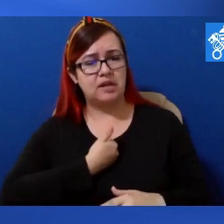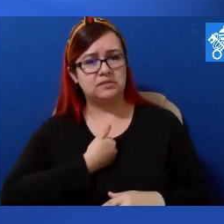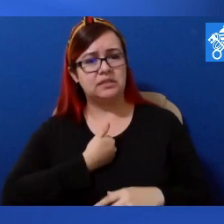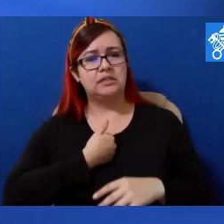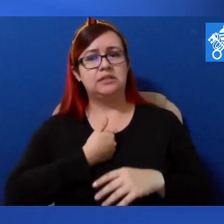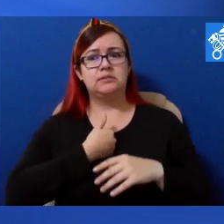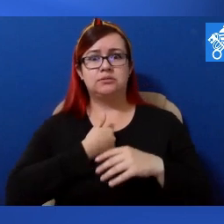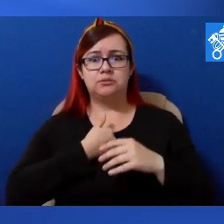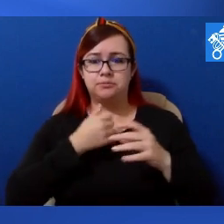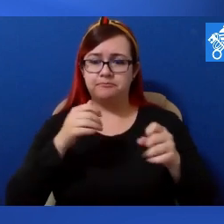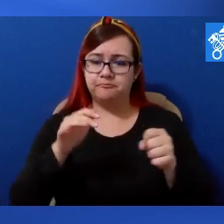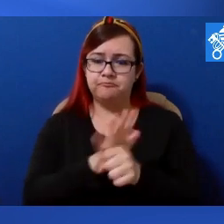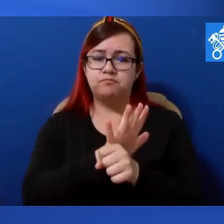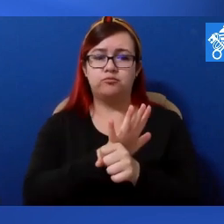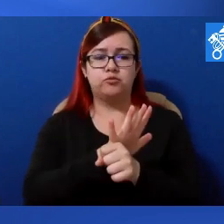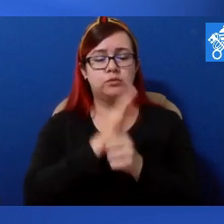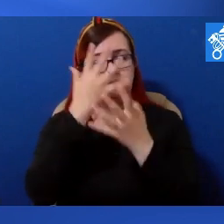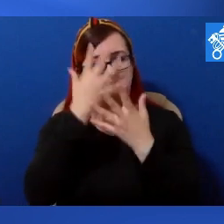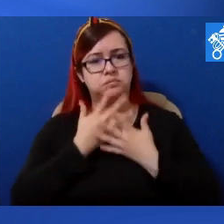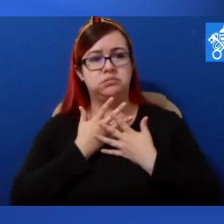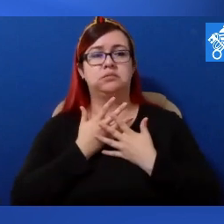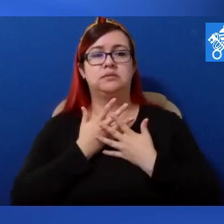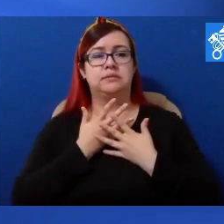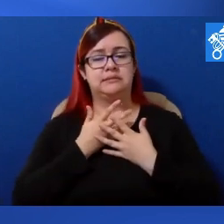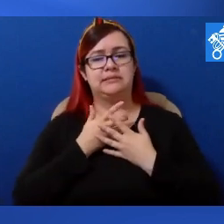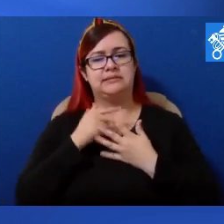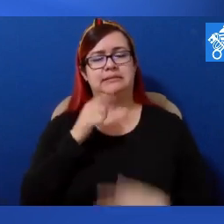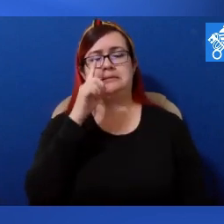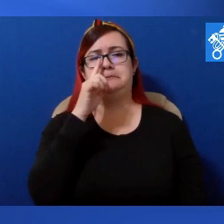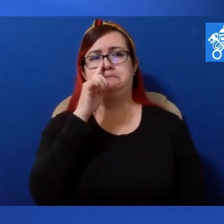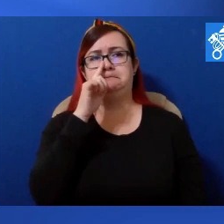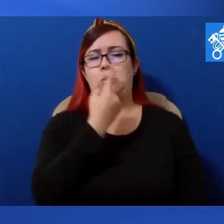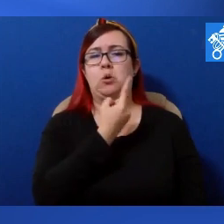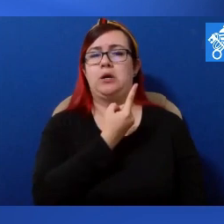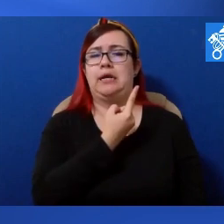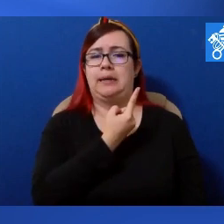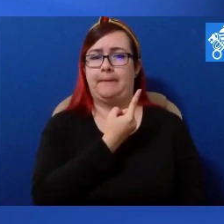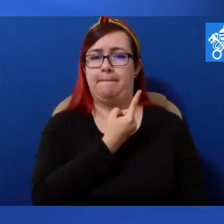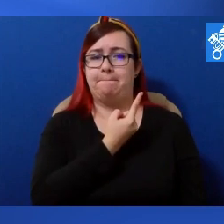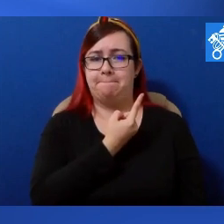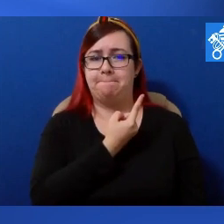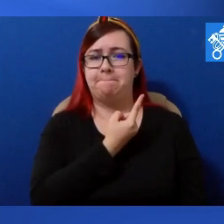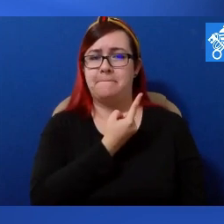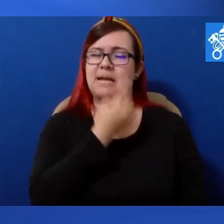We must never allow ourselves to be desolate. This is boring.